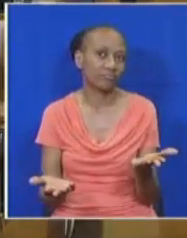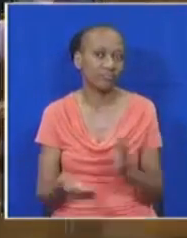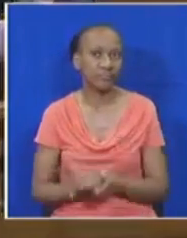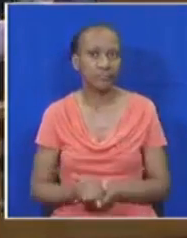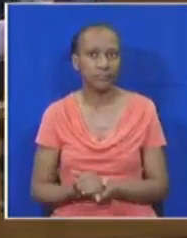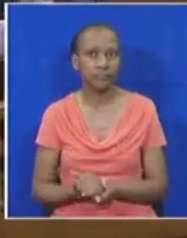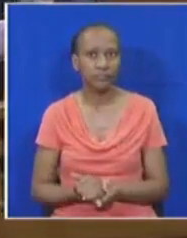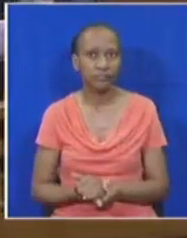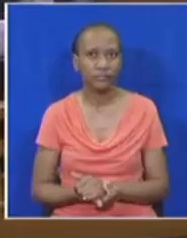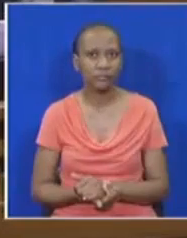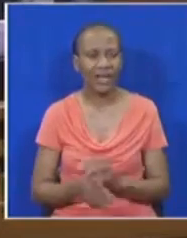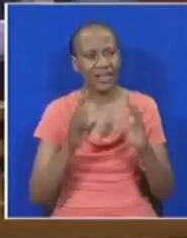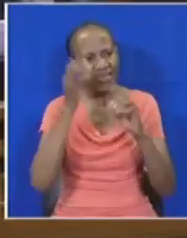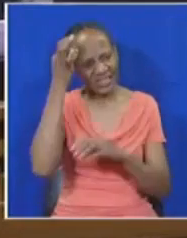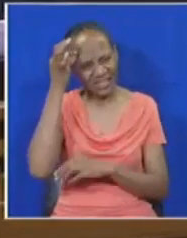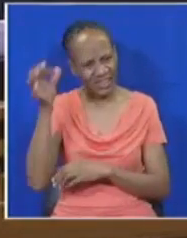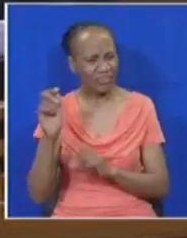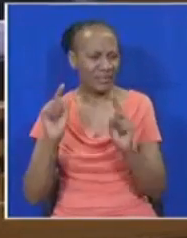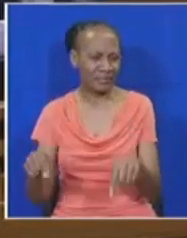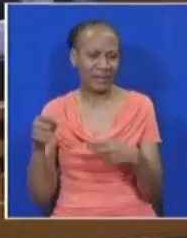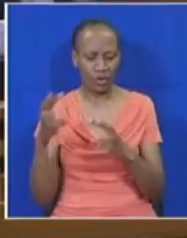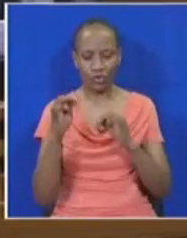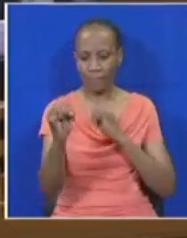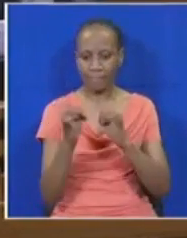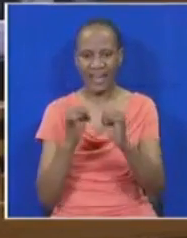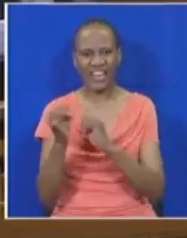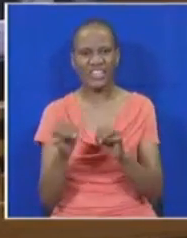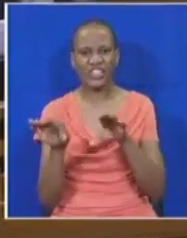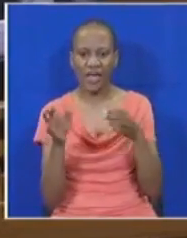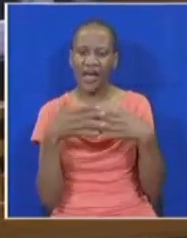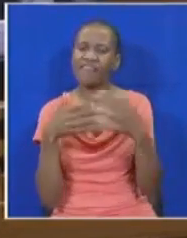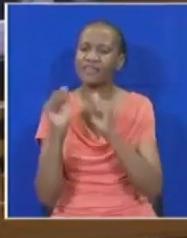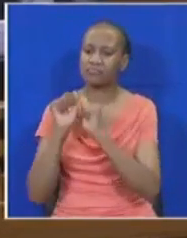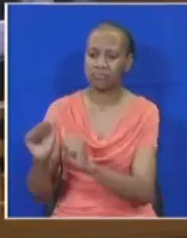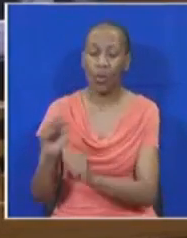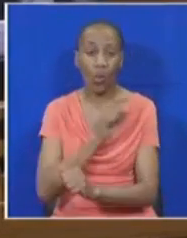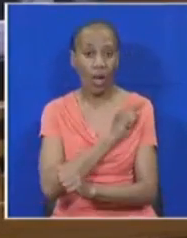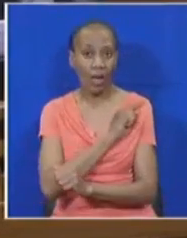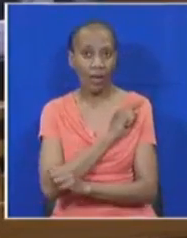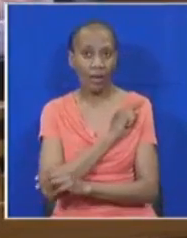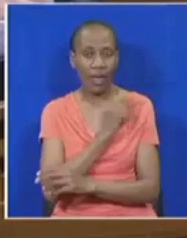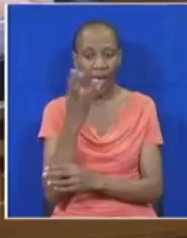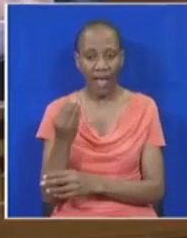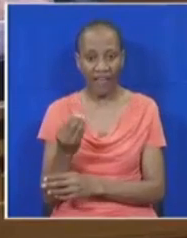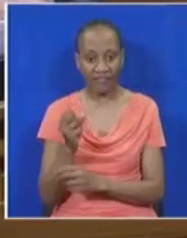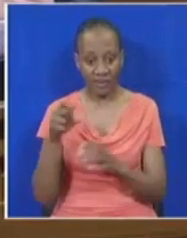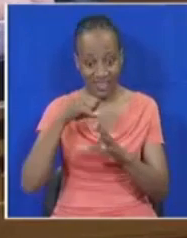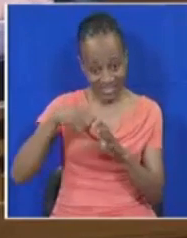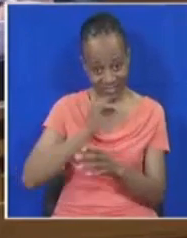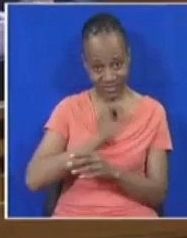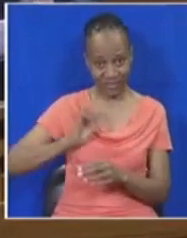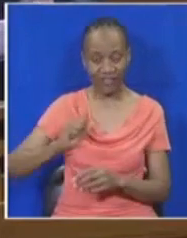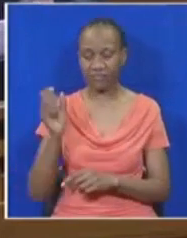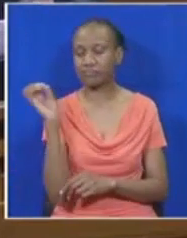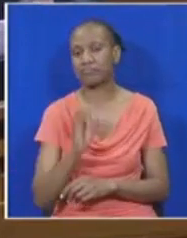We are dealing with a government that is incapable of managing its own affairs because it does not have internal capacity.